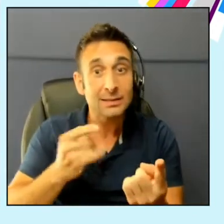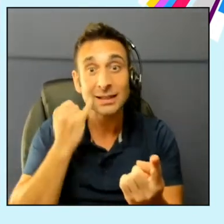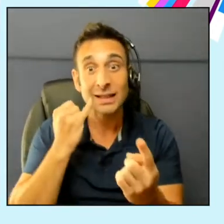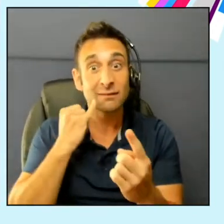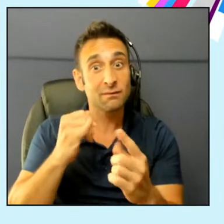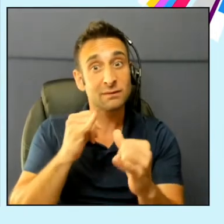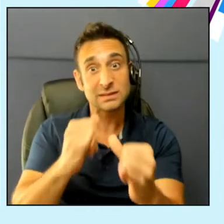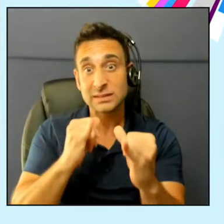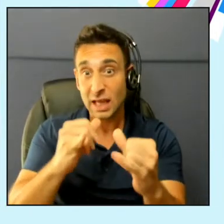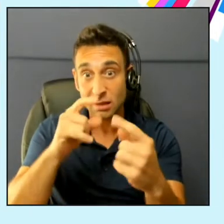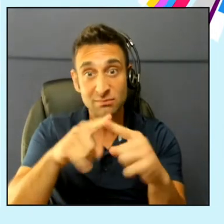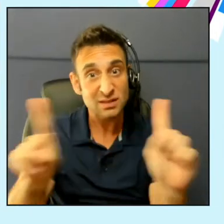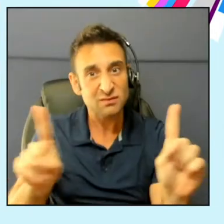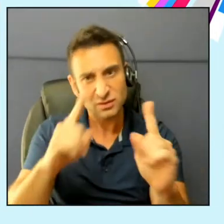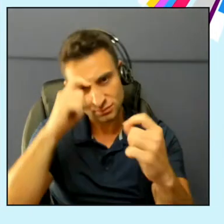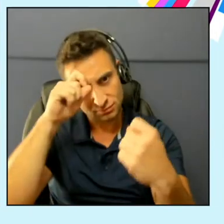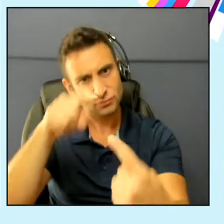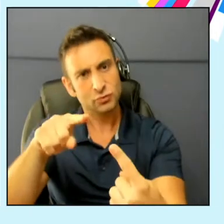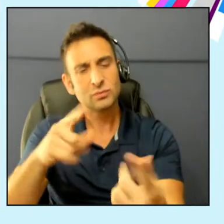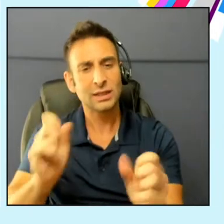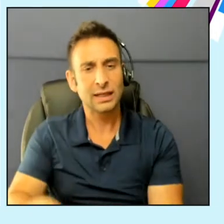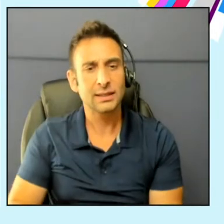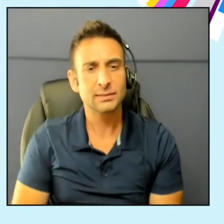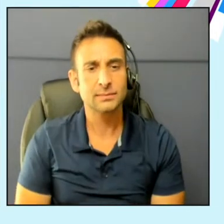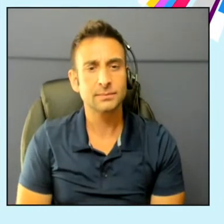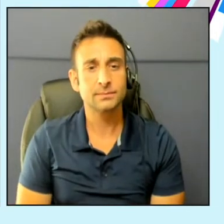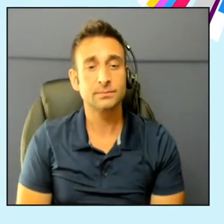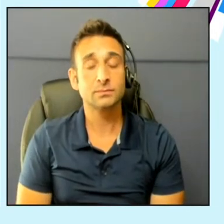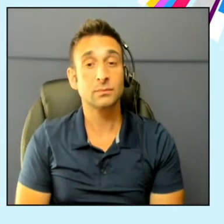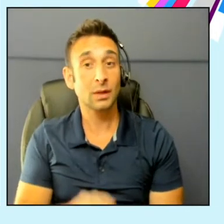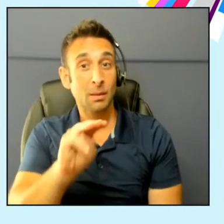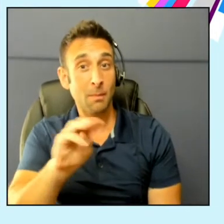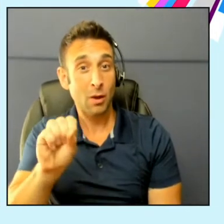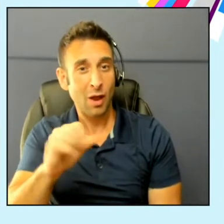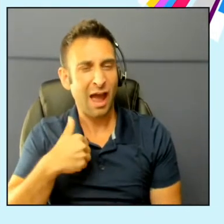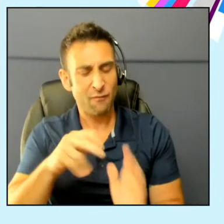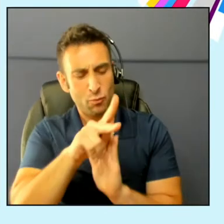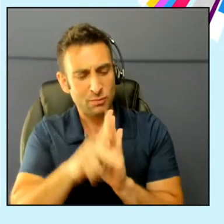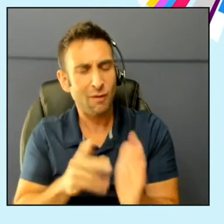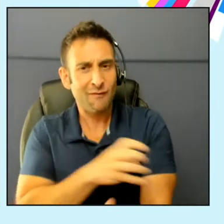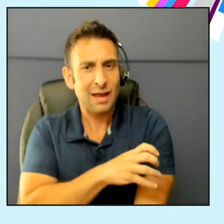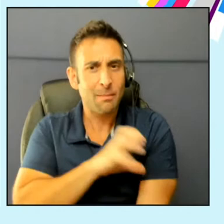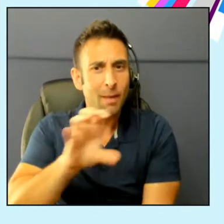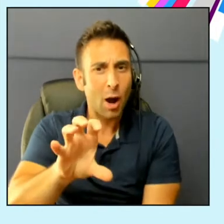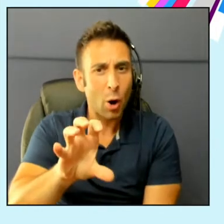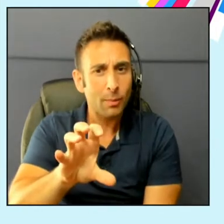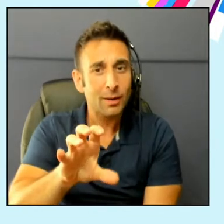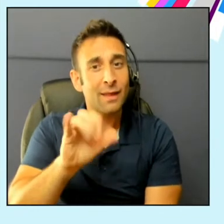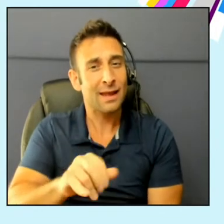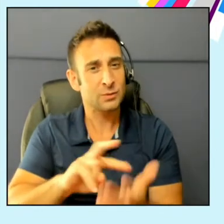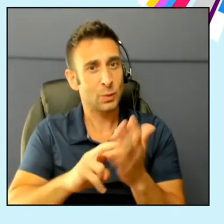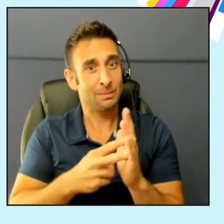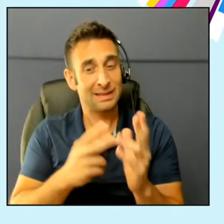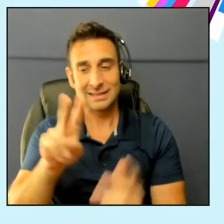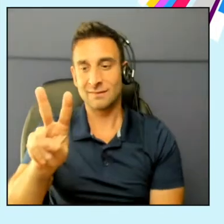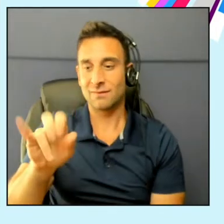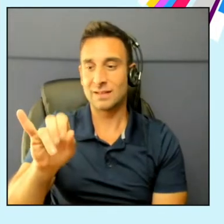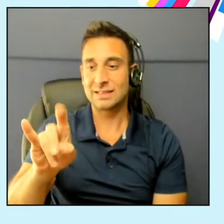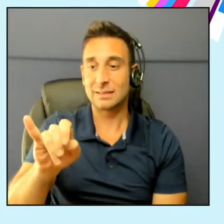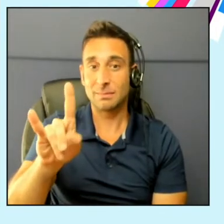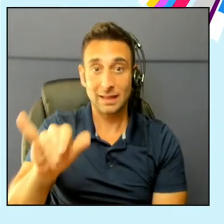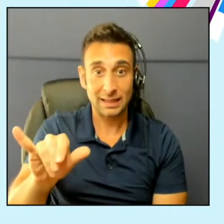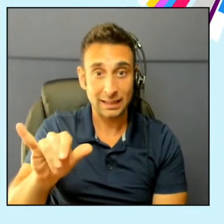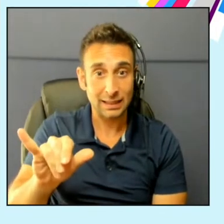you. At the core of Microsoft is the principle of empowerment, and that's what visibility means to me. Empowering others to be their